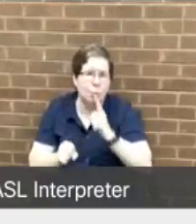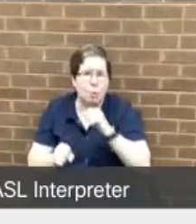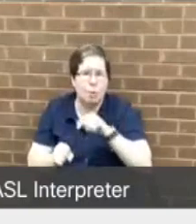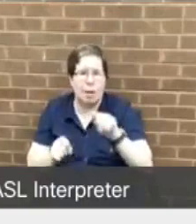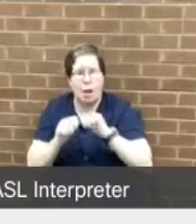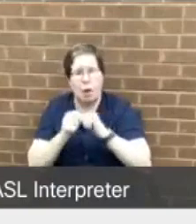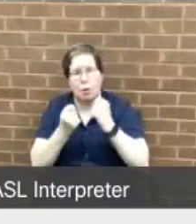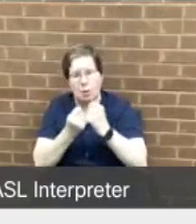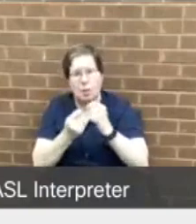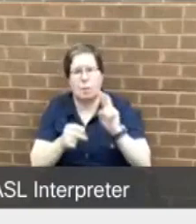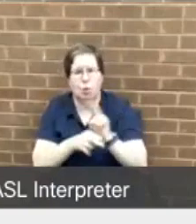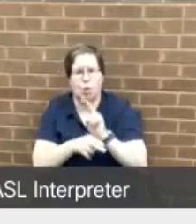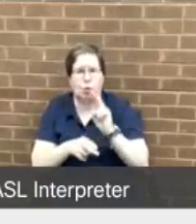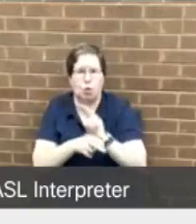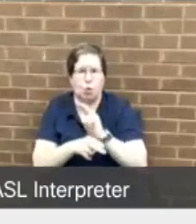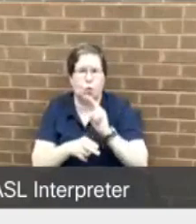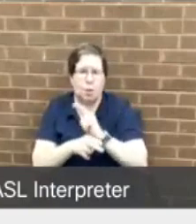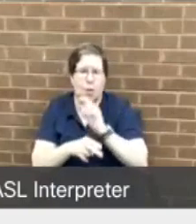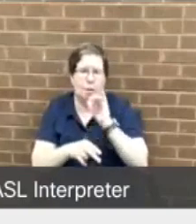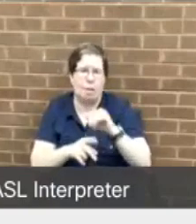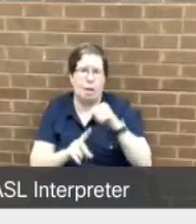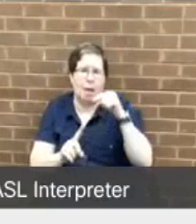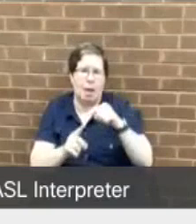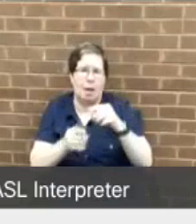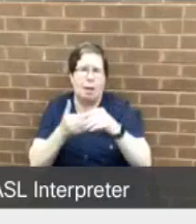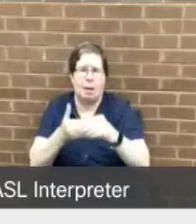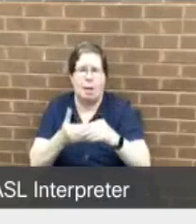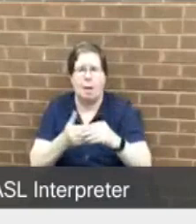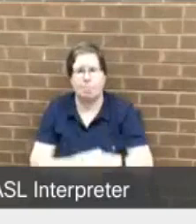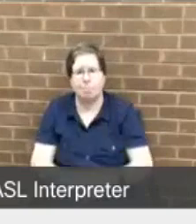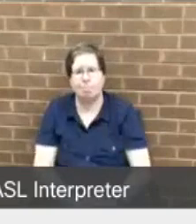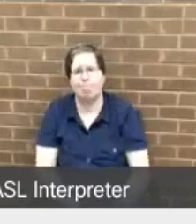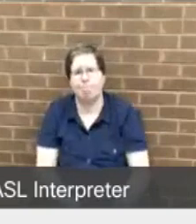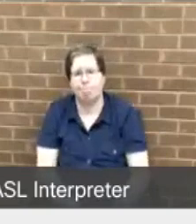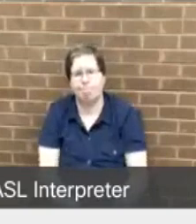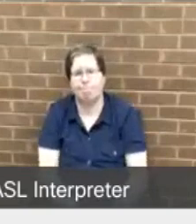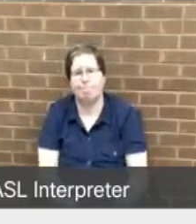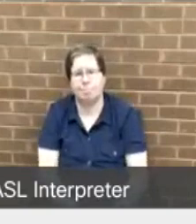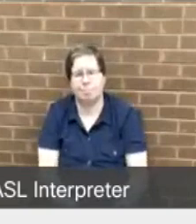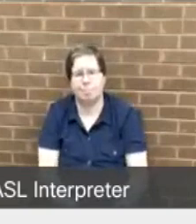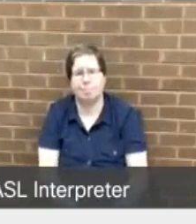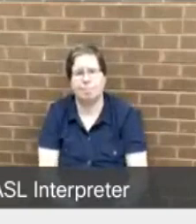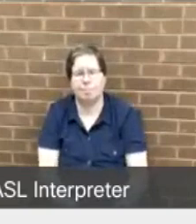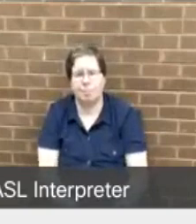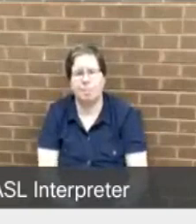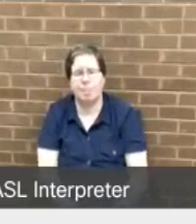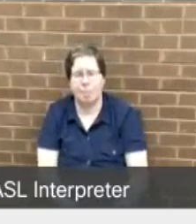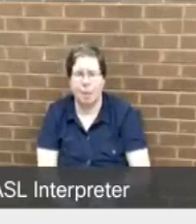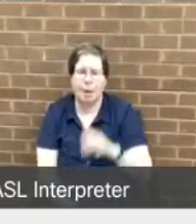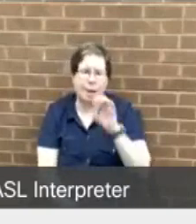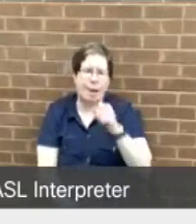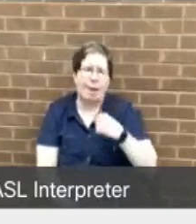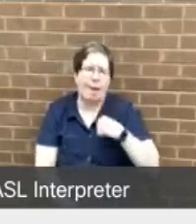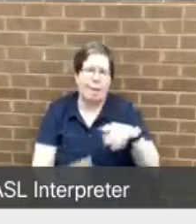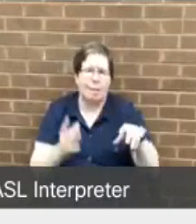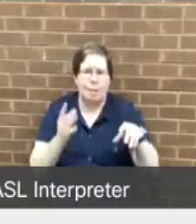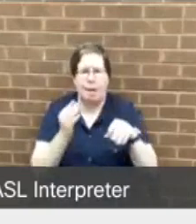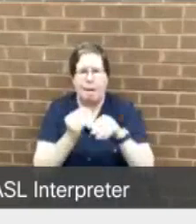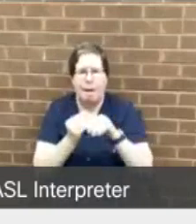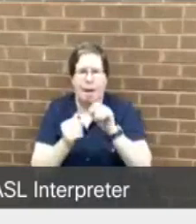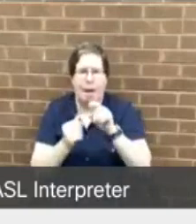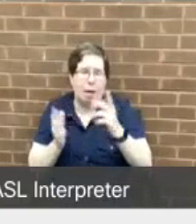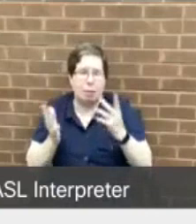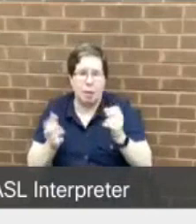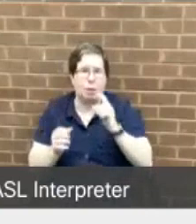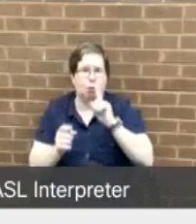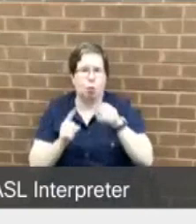our team is using that context guide as they're developing these projects. Yeah, I guess just to chime in there as well is it's really